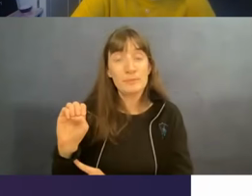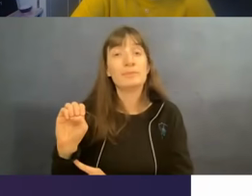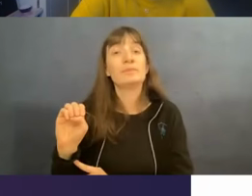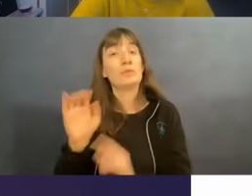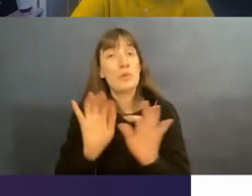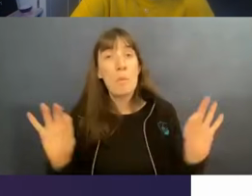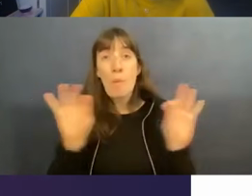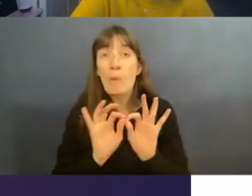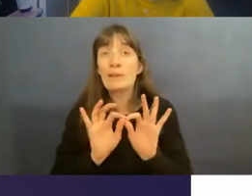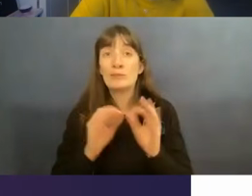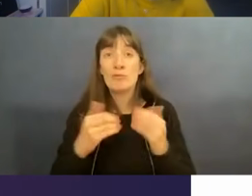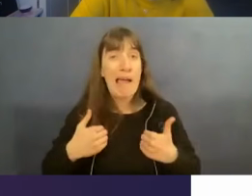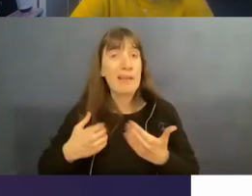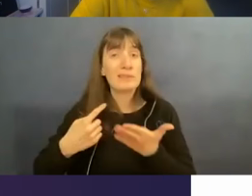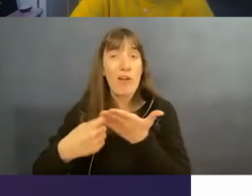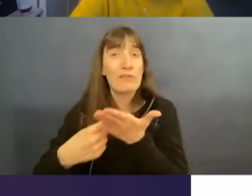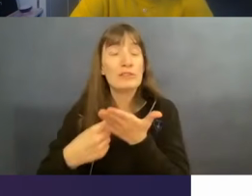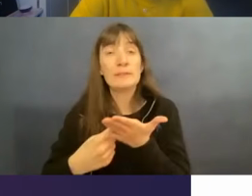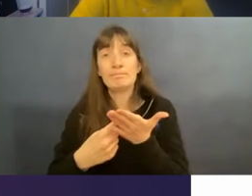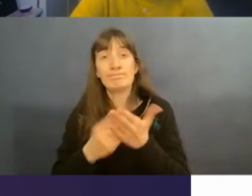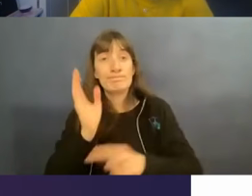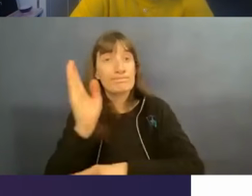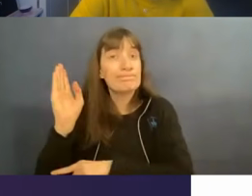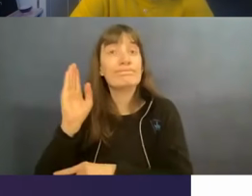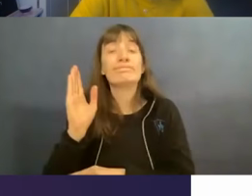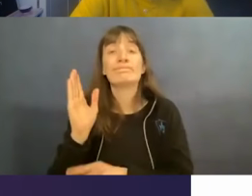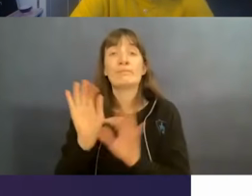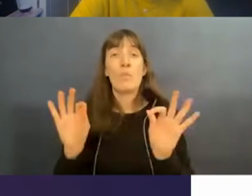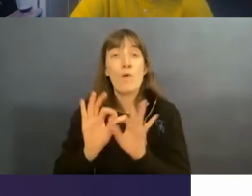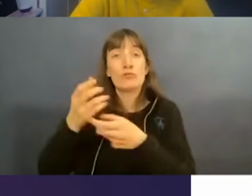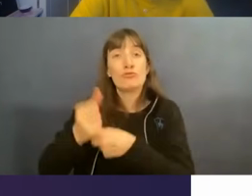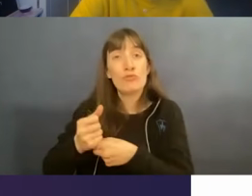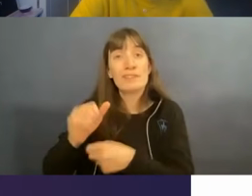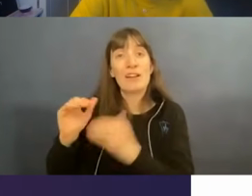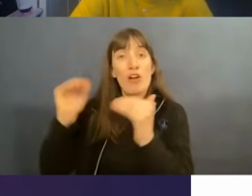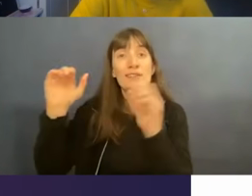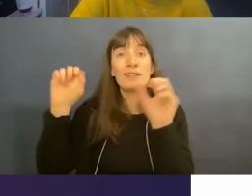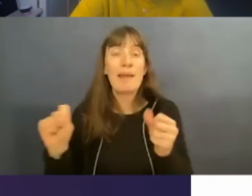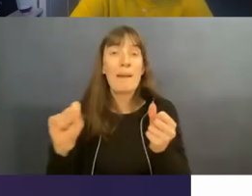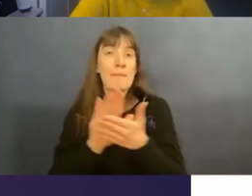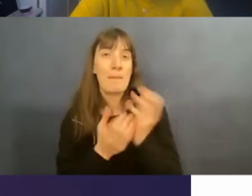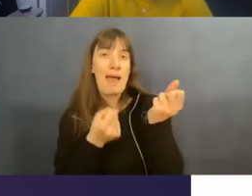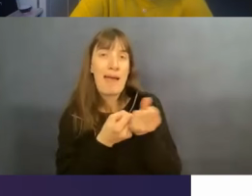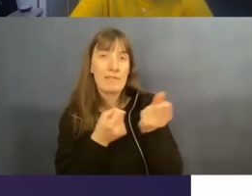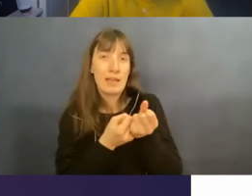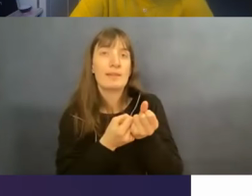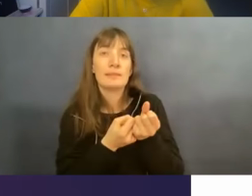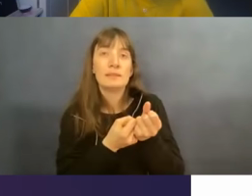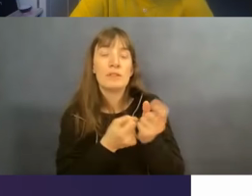how it's really important for trusted adults to be advocates for children who are